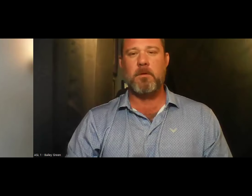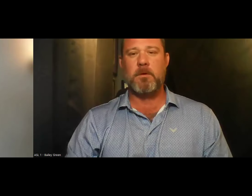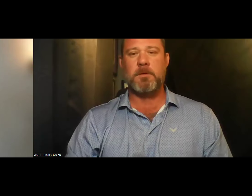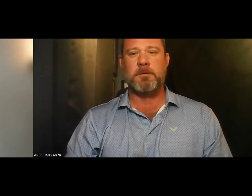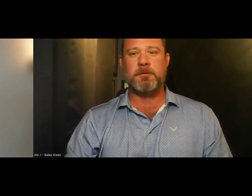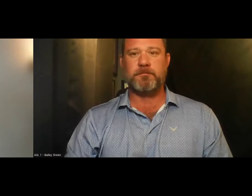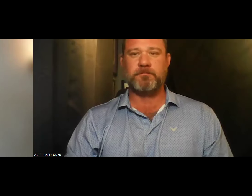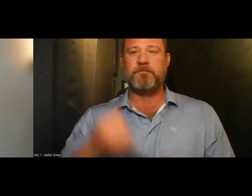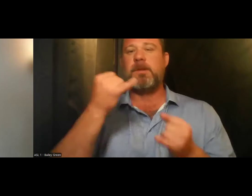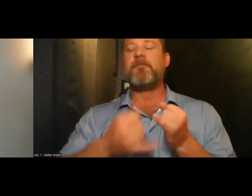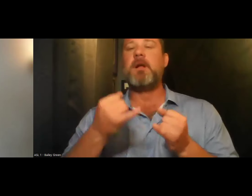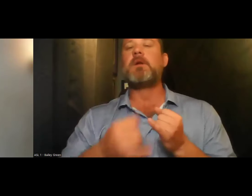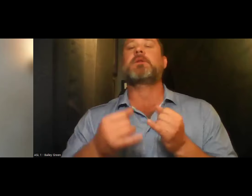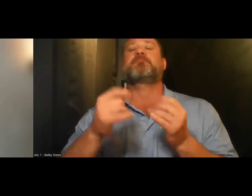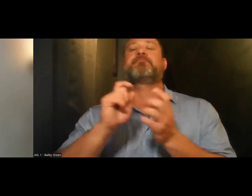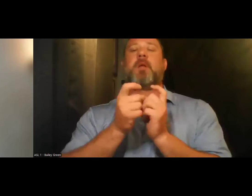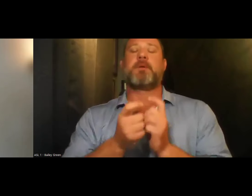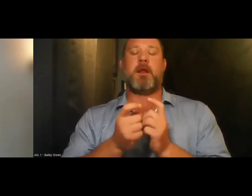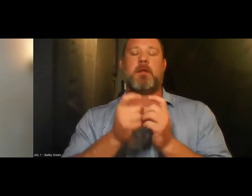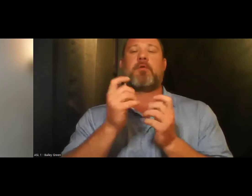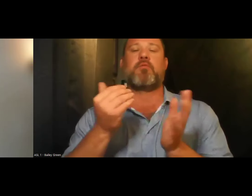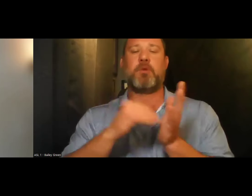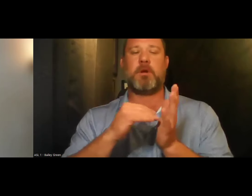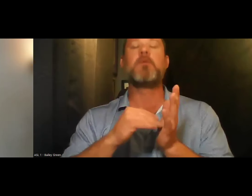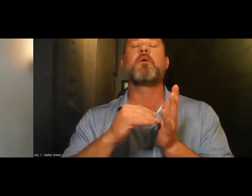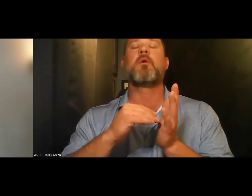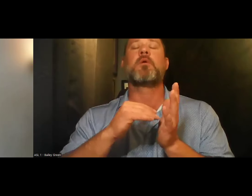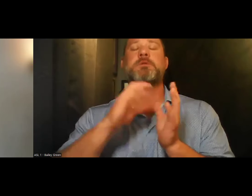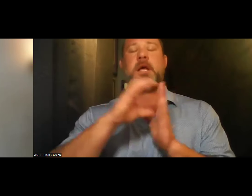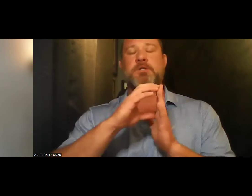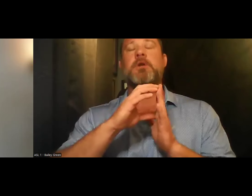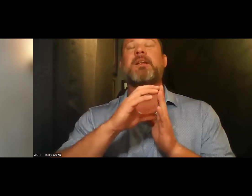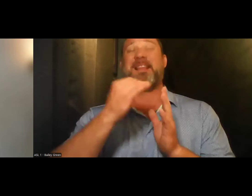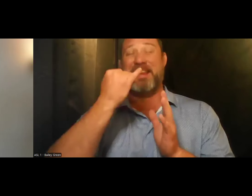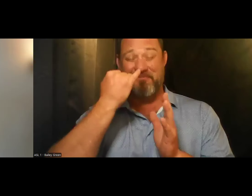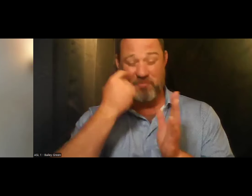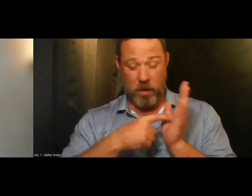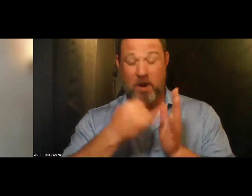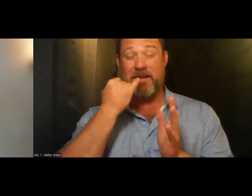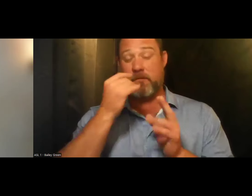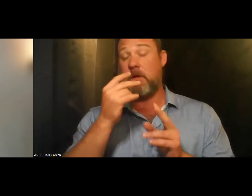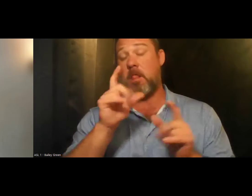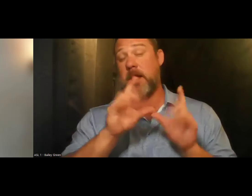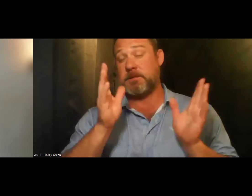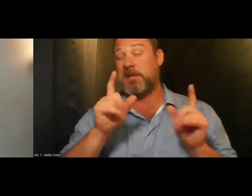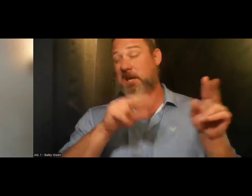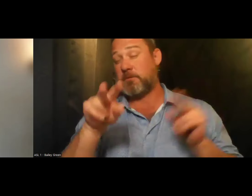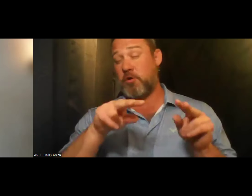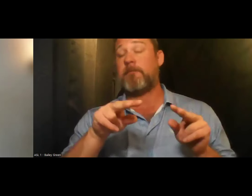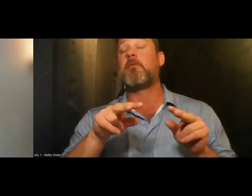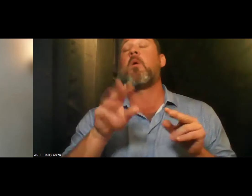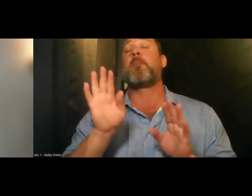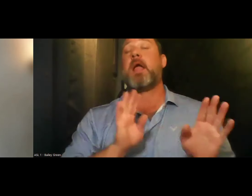finally, updating the reappraisal section to require that if a licensee observes or is made aware of